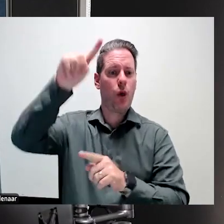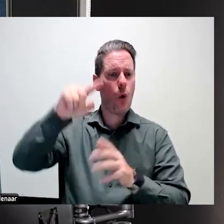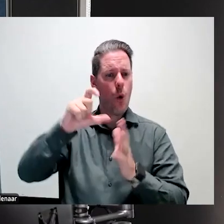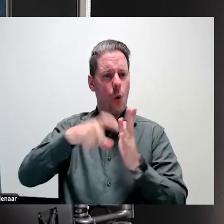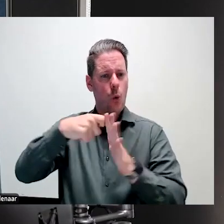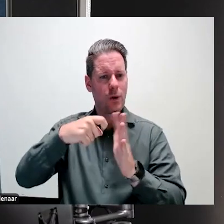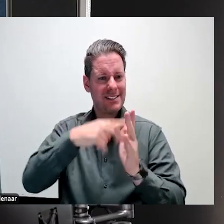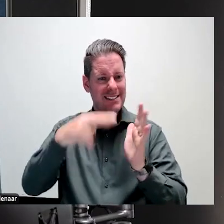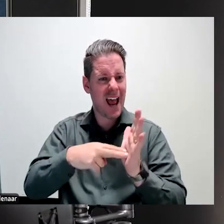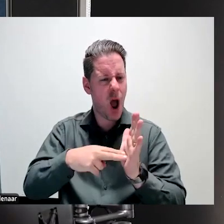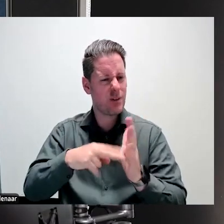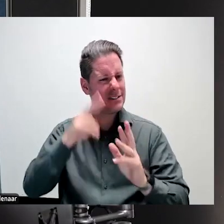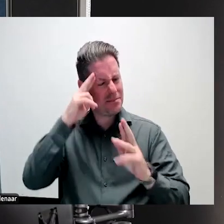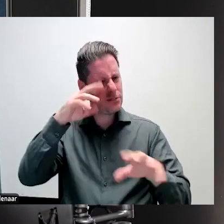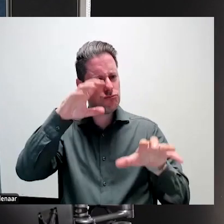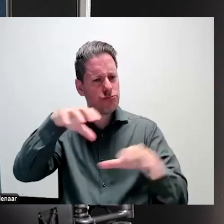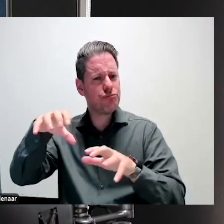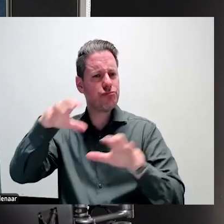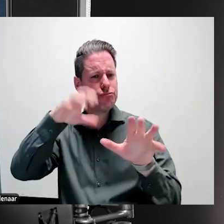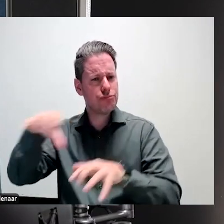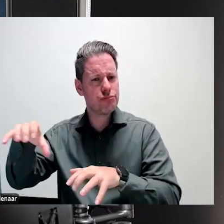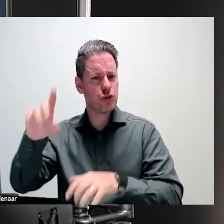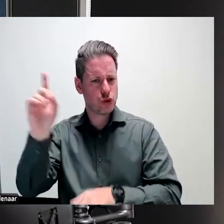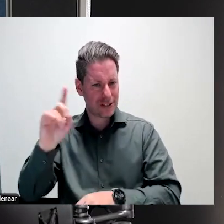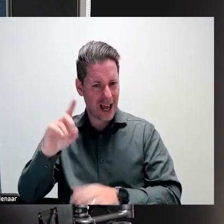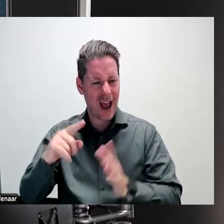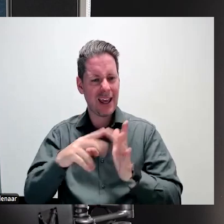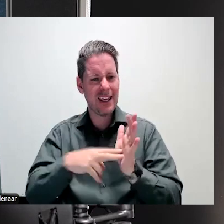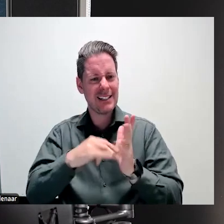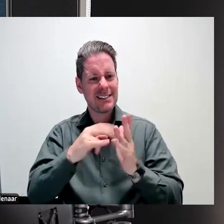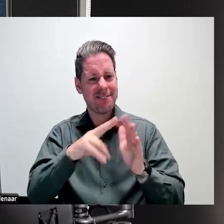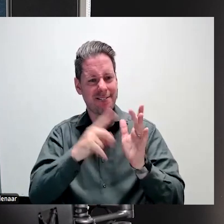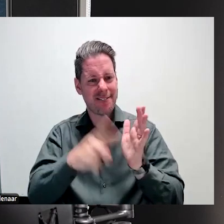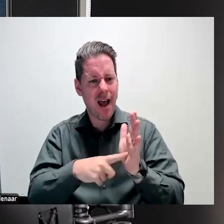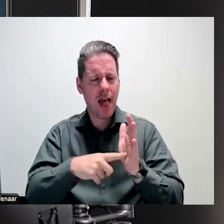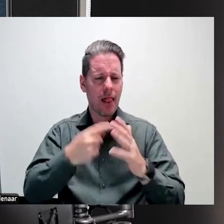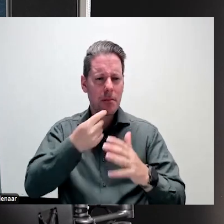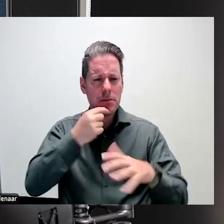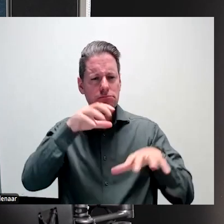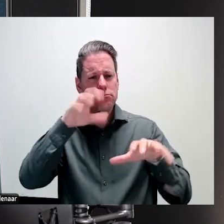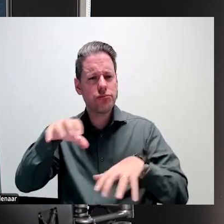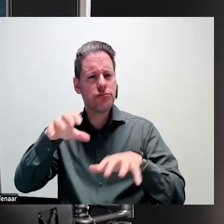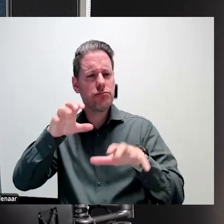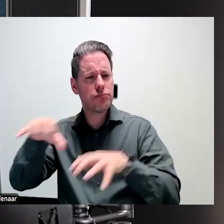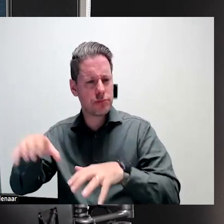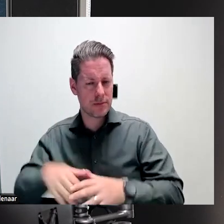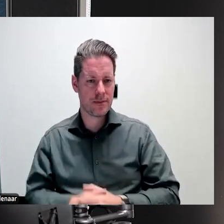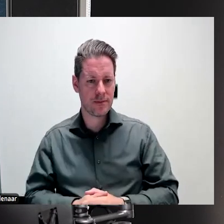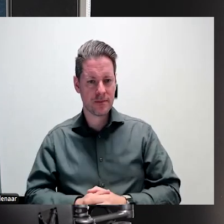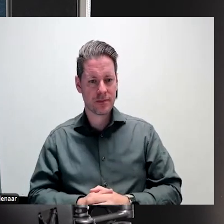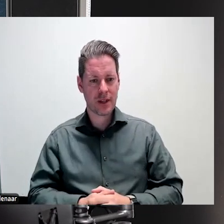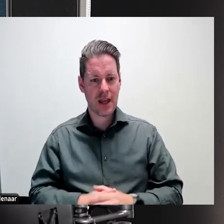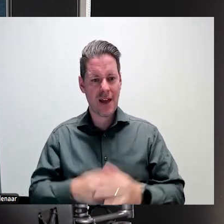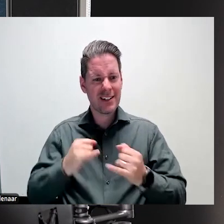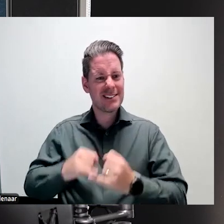down around Innisfail, we'll see some increasing shower activity, potentially increasing to areas of rain. We've got a southerly surge